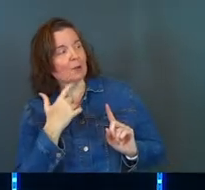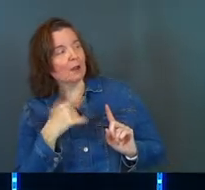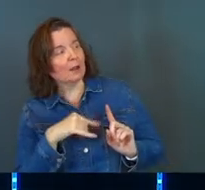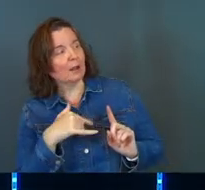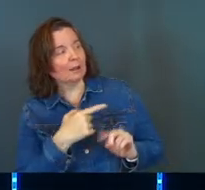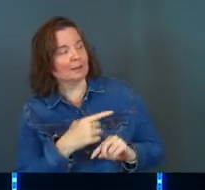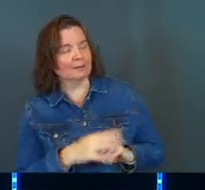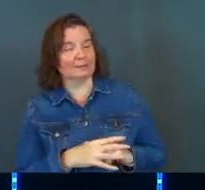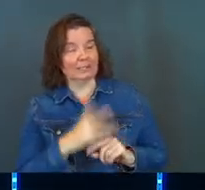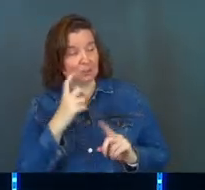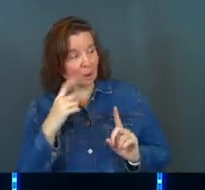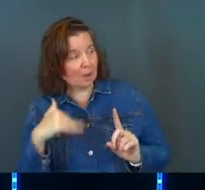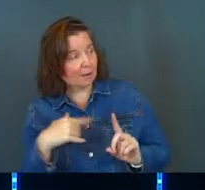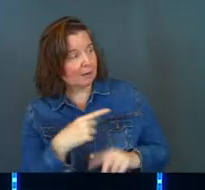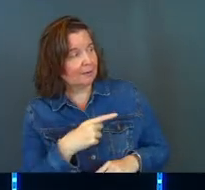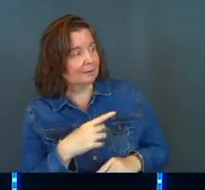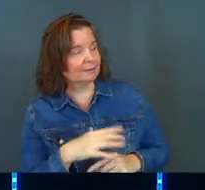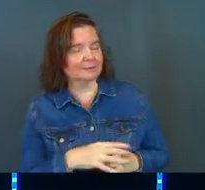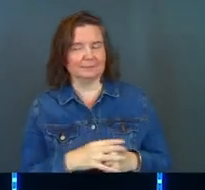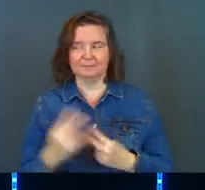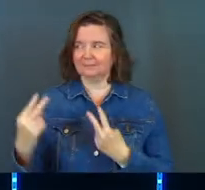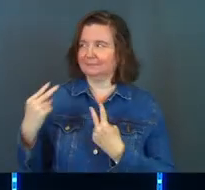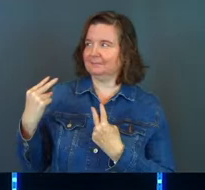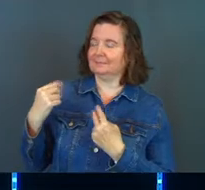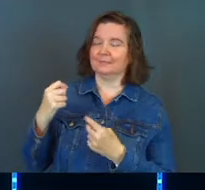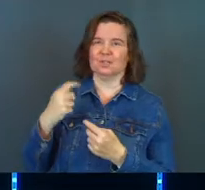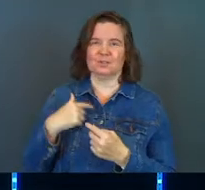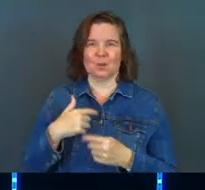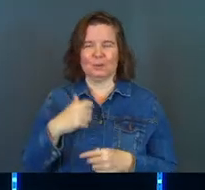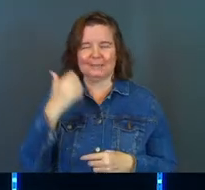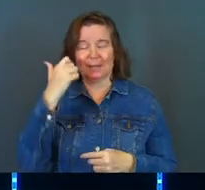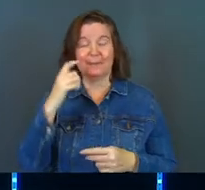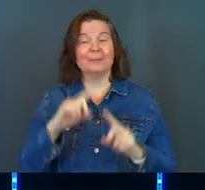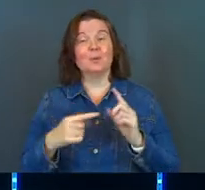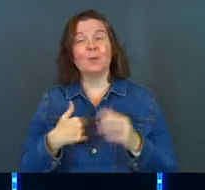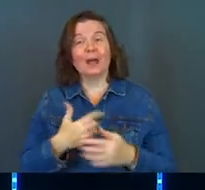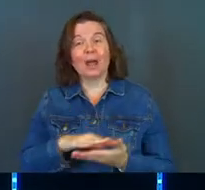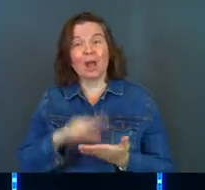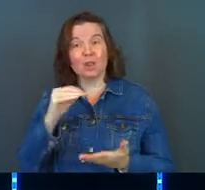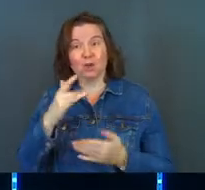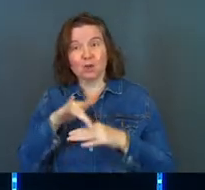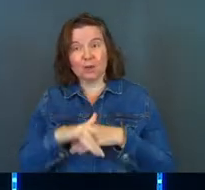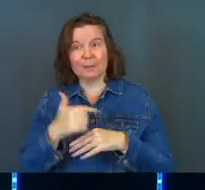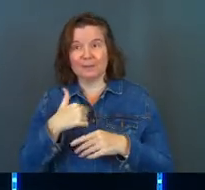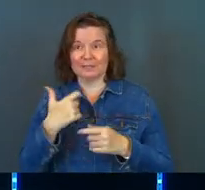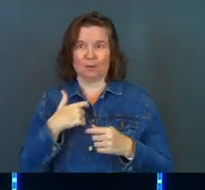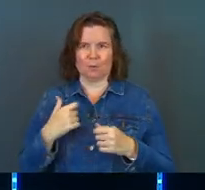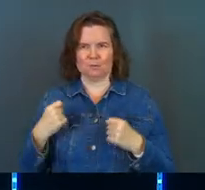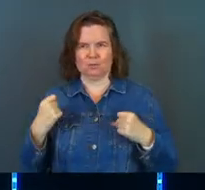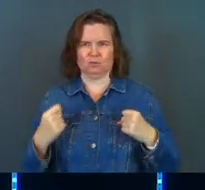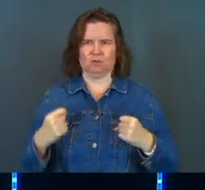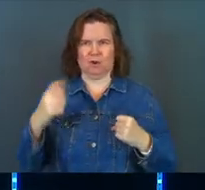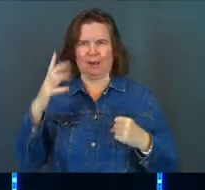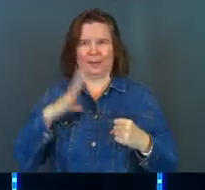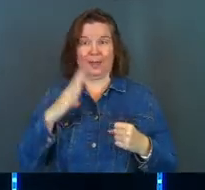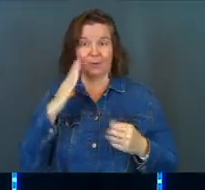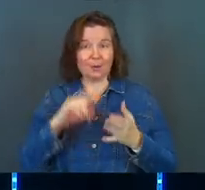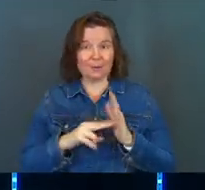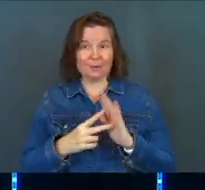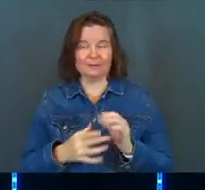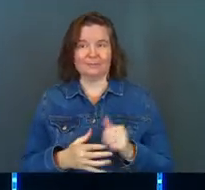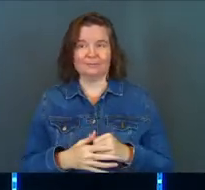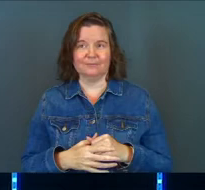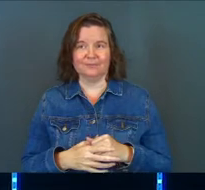is he crying? Is he crying? So dumb. But what I learned early on, because I want to be this strong man, you know what I